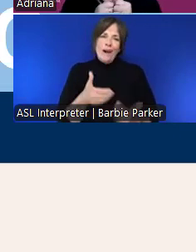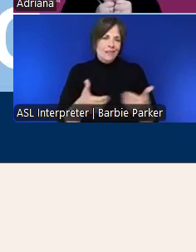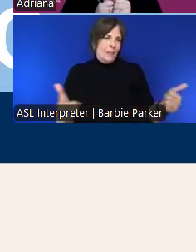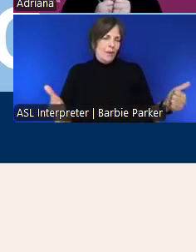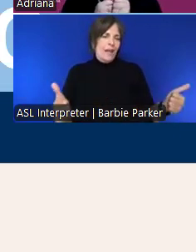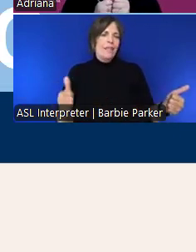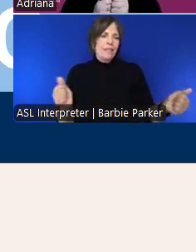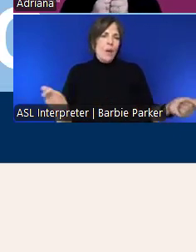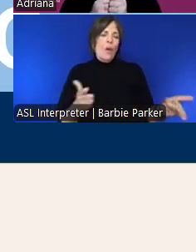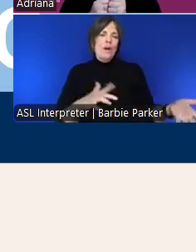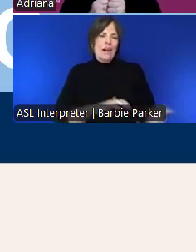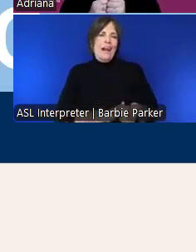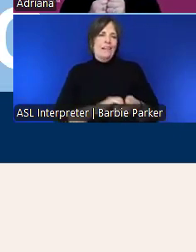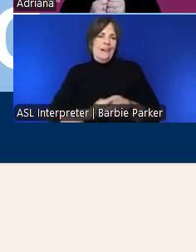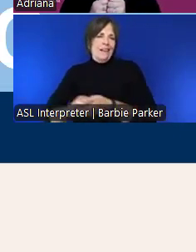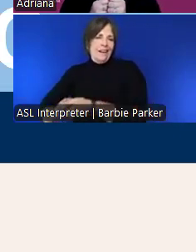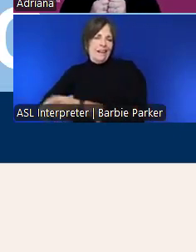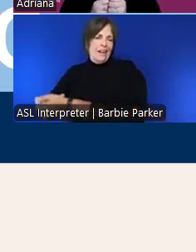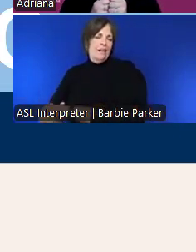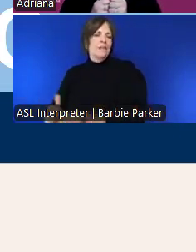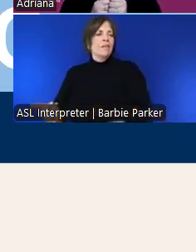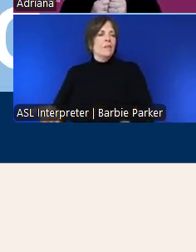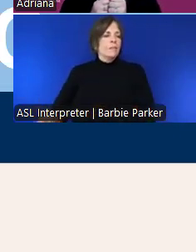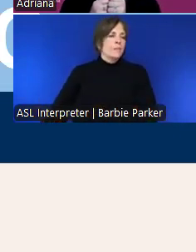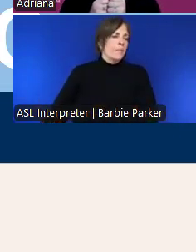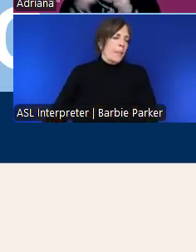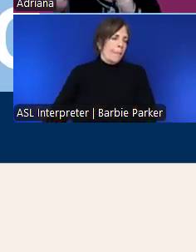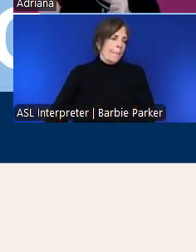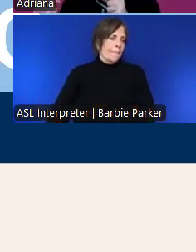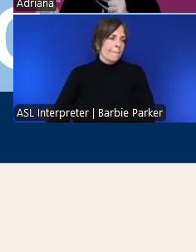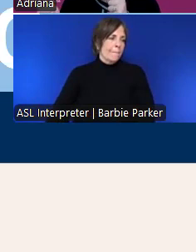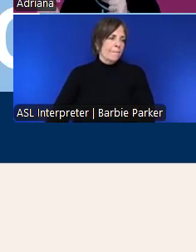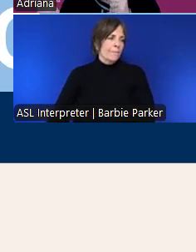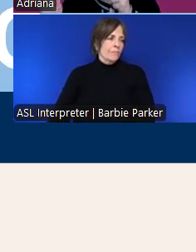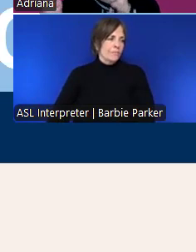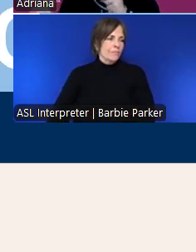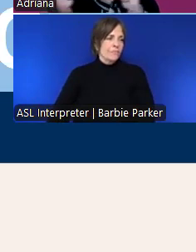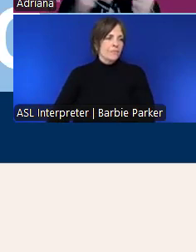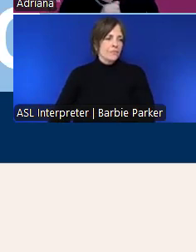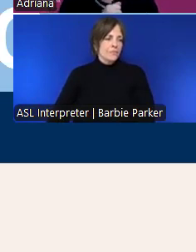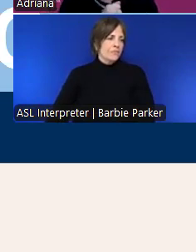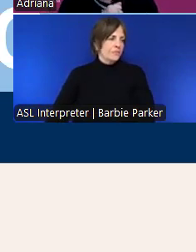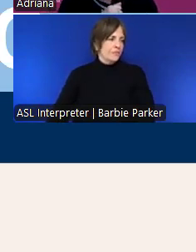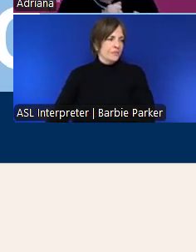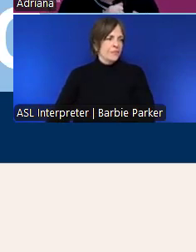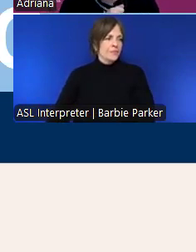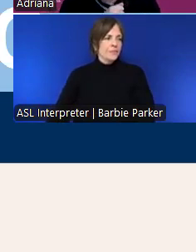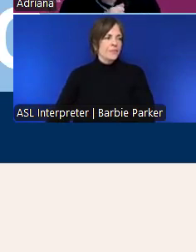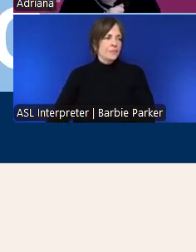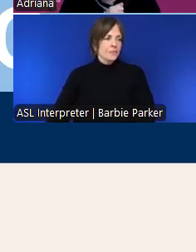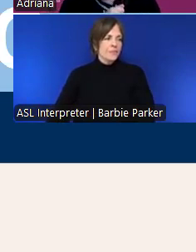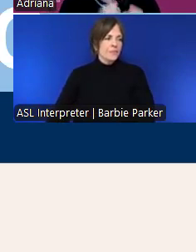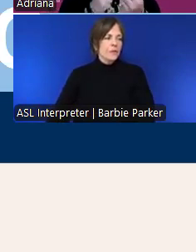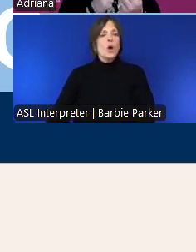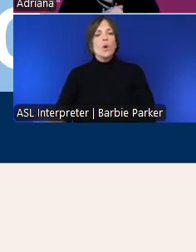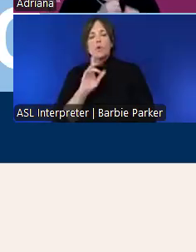interconnect, right? And so we talked about you know, the decision making, and to me that's related to the empowerment voice and the